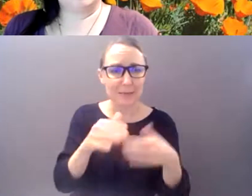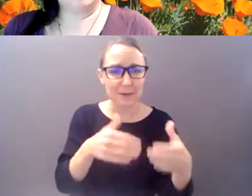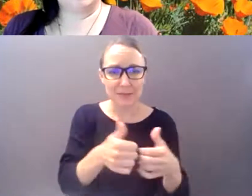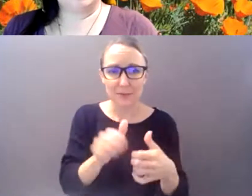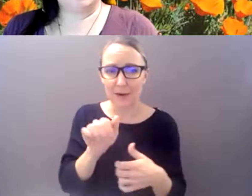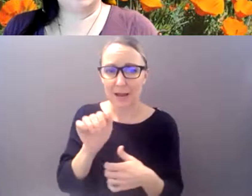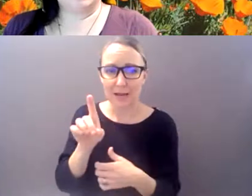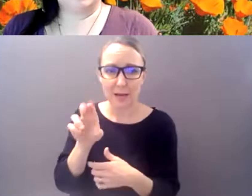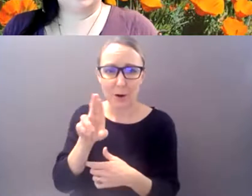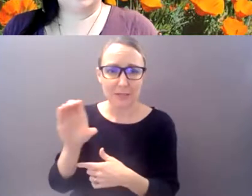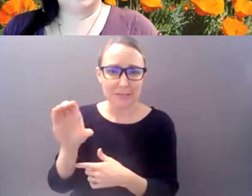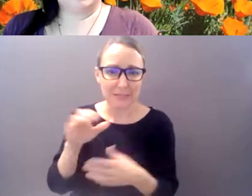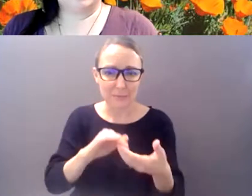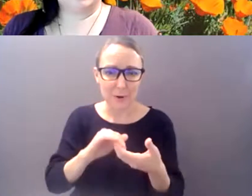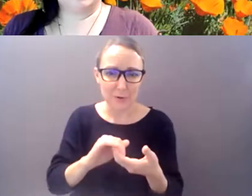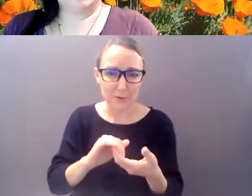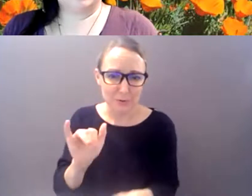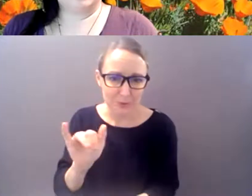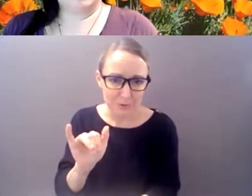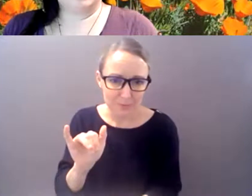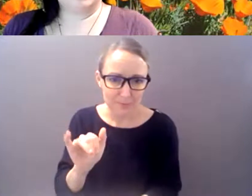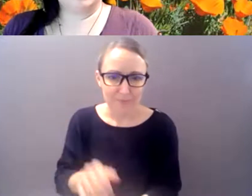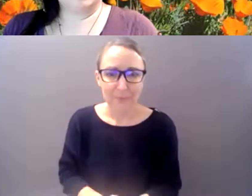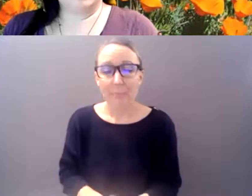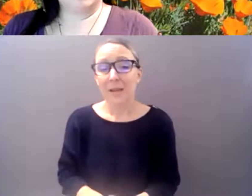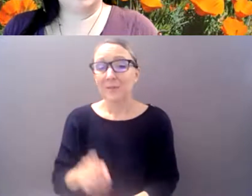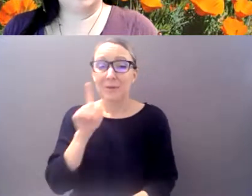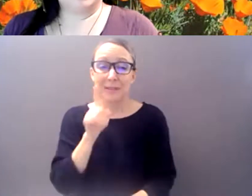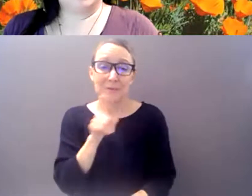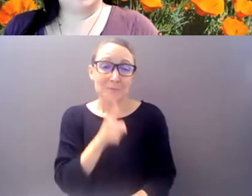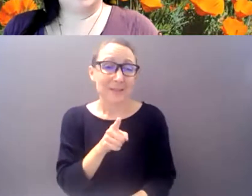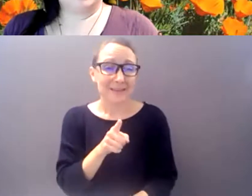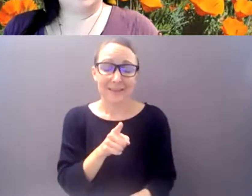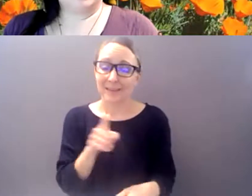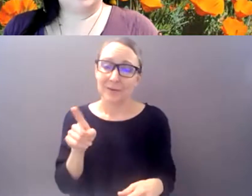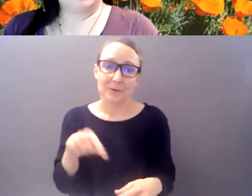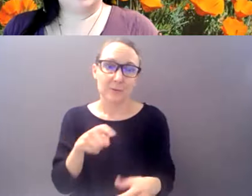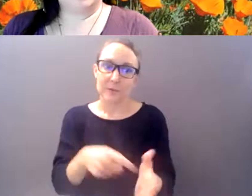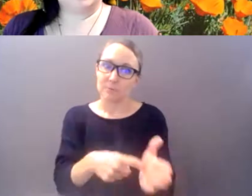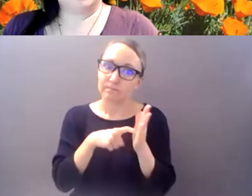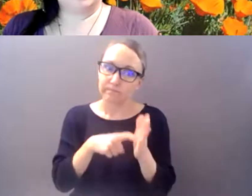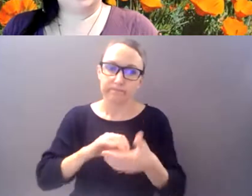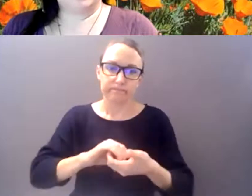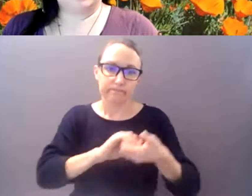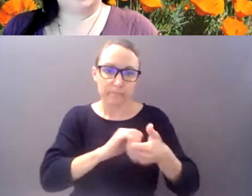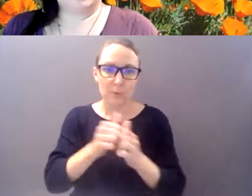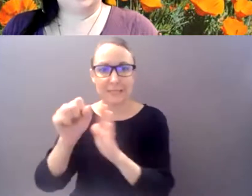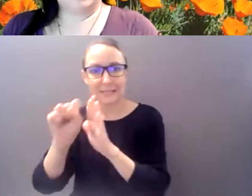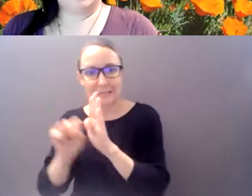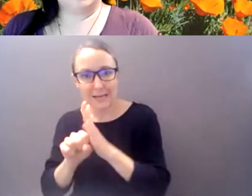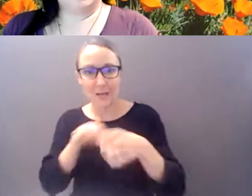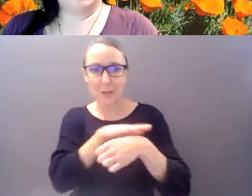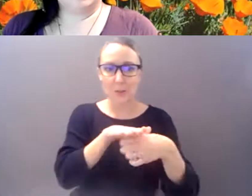currently. So, I think it's, really a true partnership, right, between state and locals to